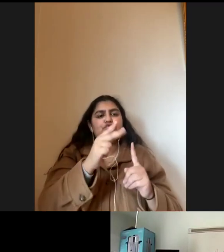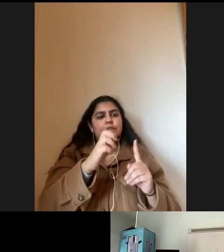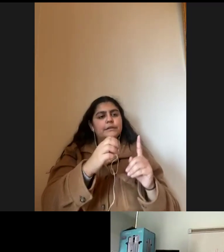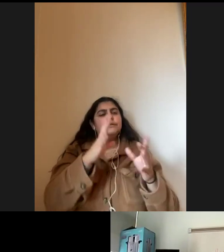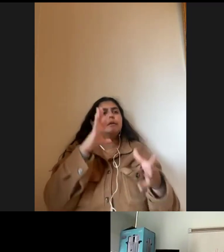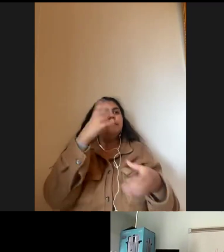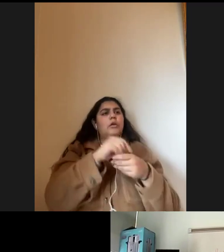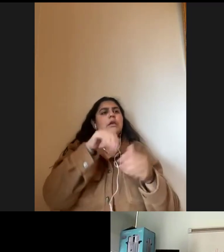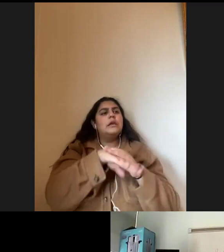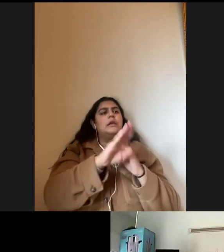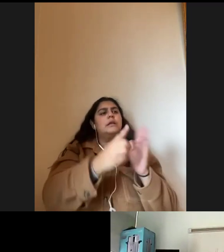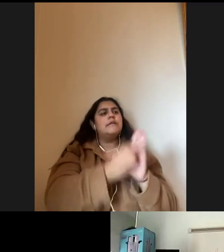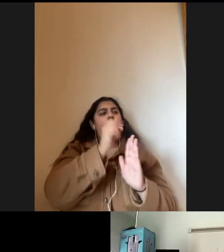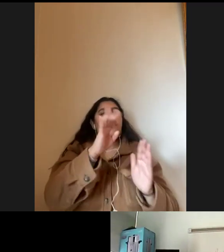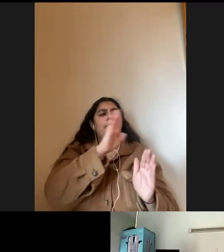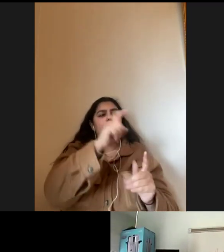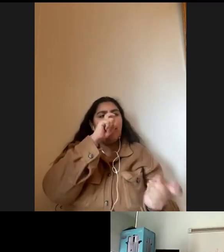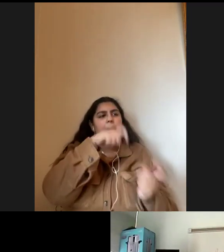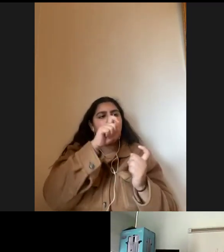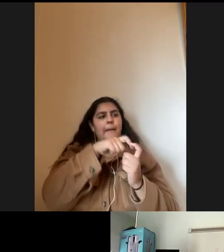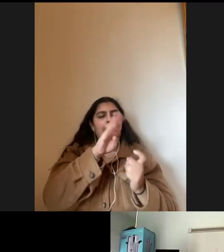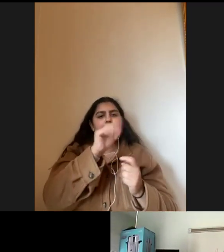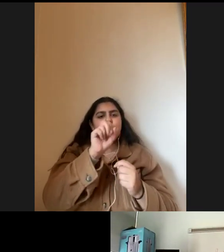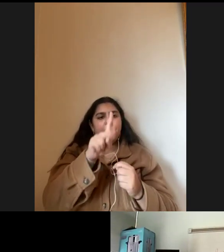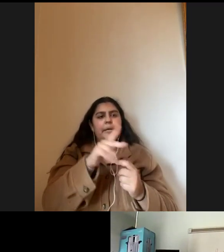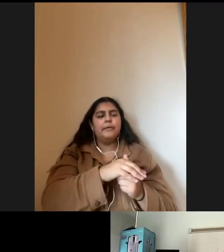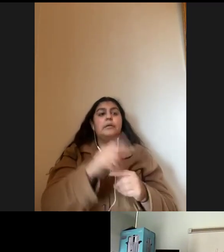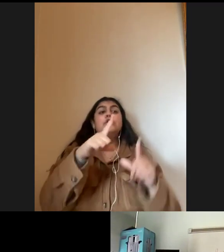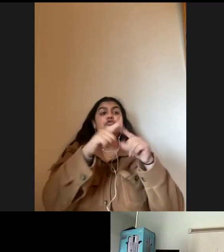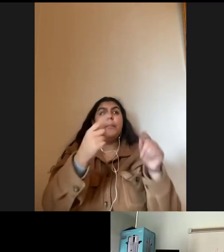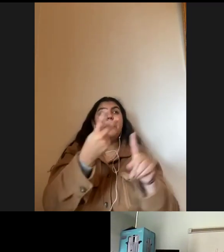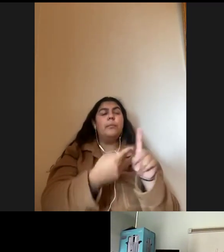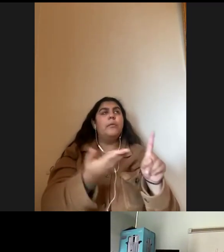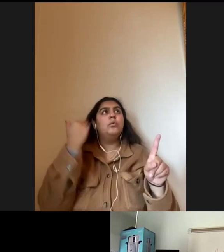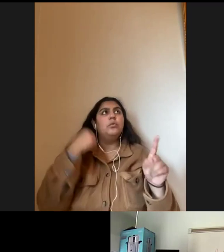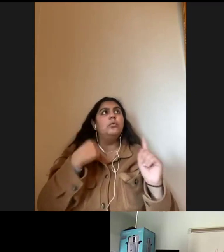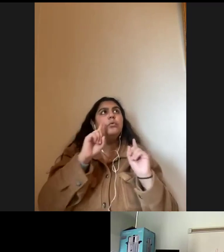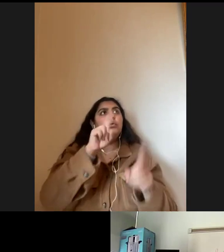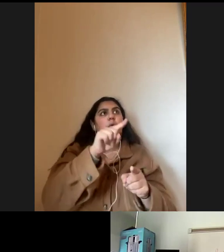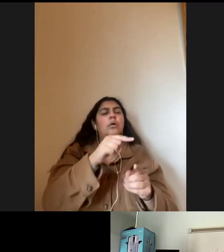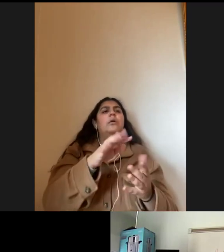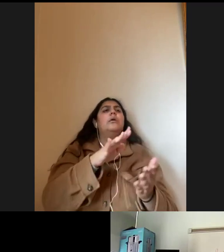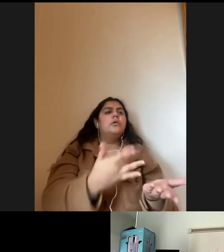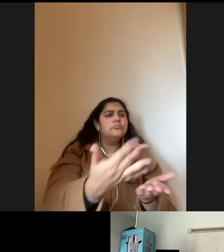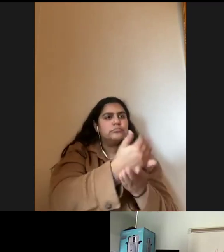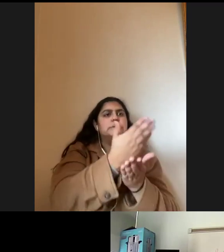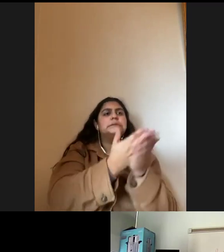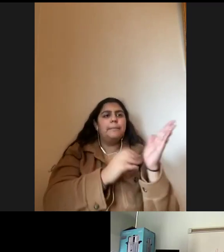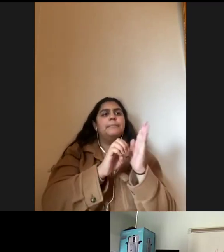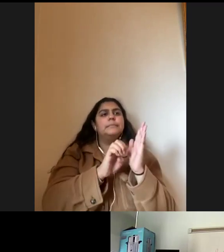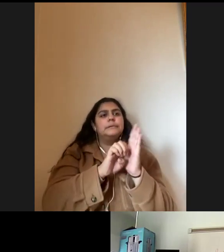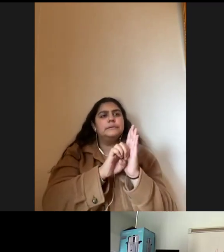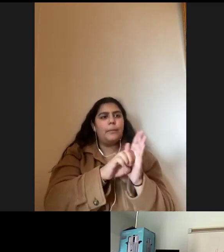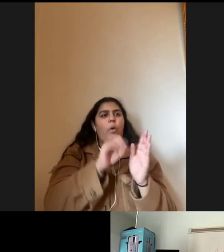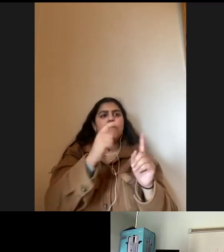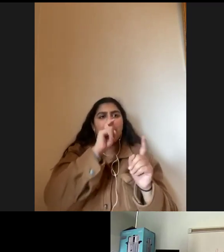beak. So we were just in Japan a couple months ago where we were able to collect some beak samples and look at gene expressions,